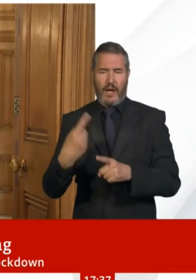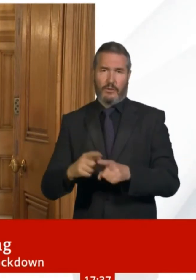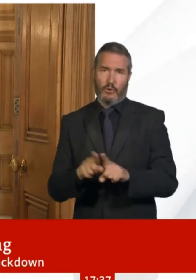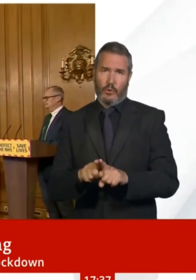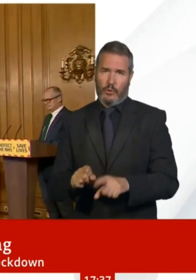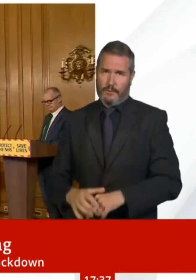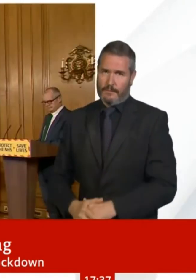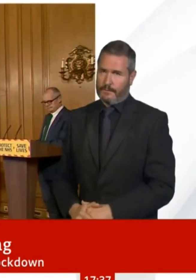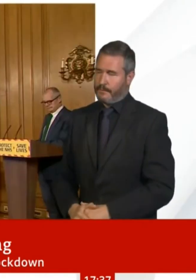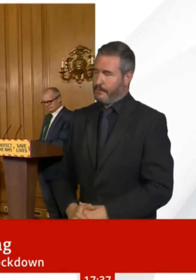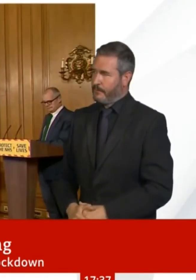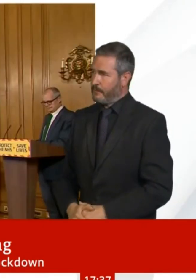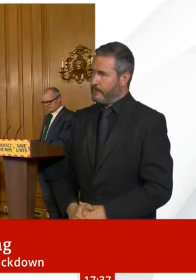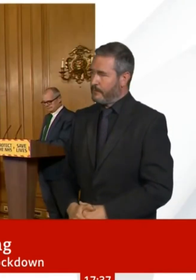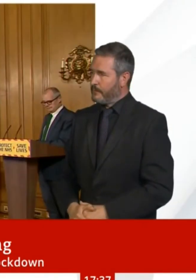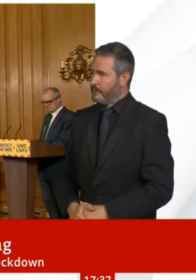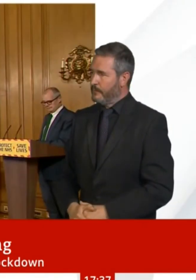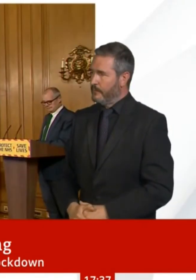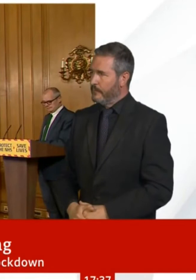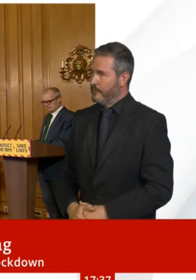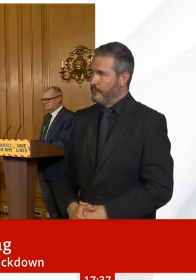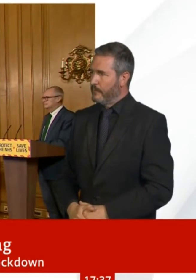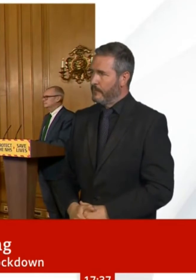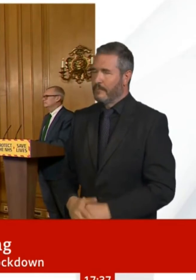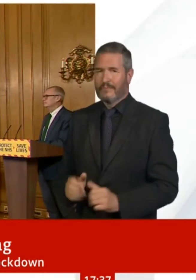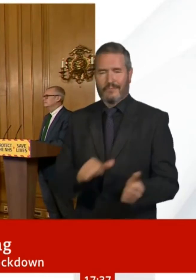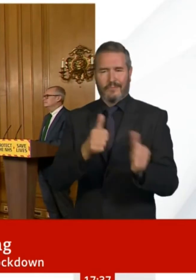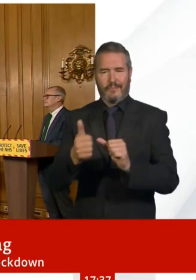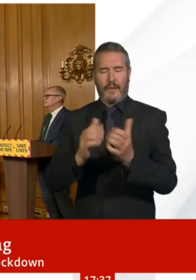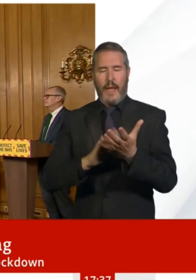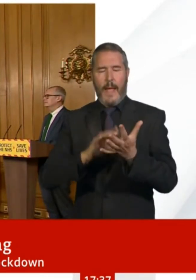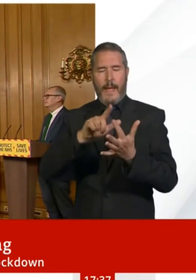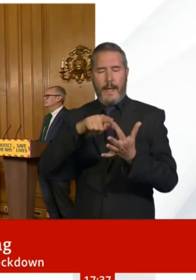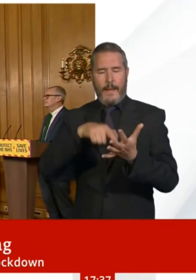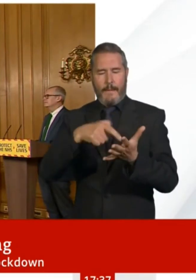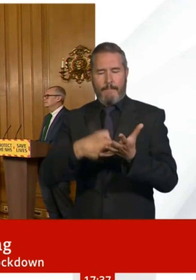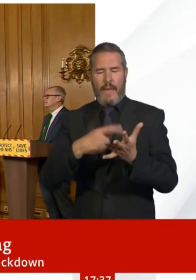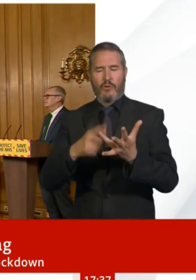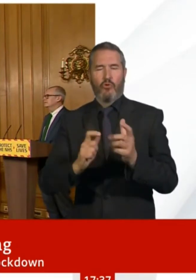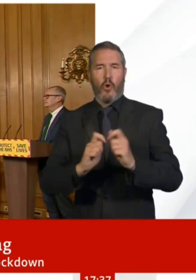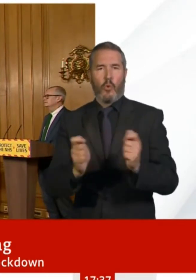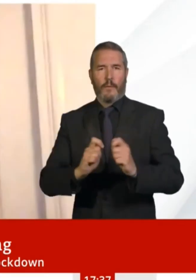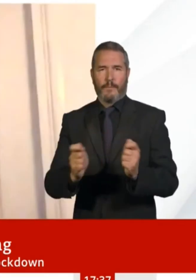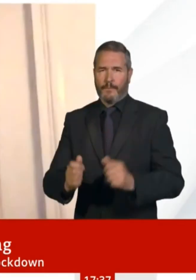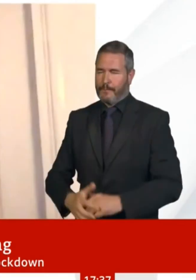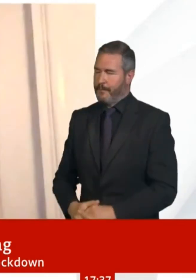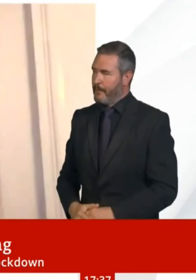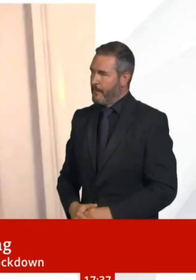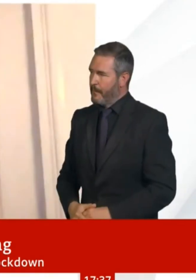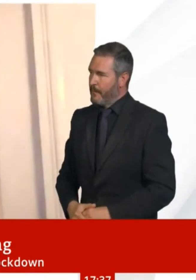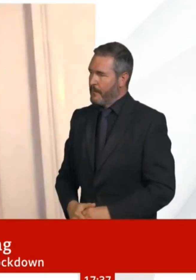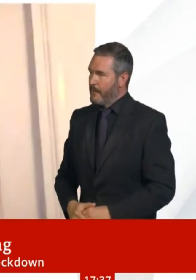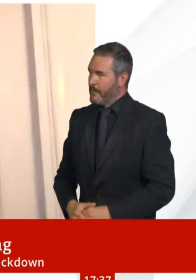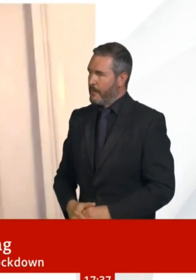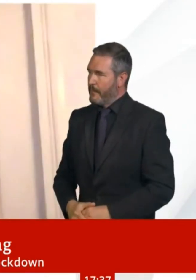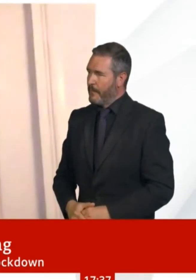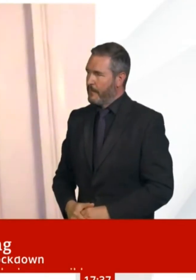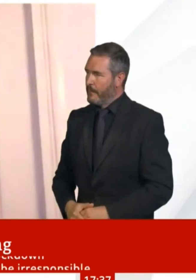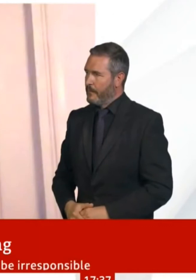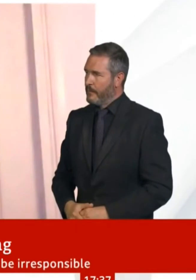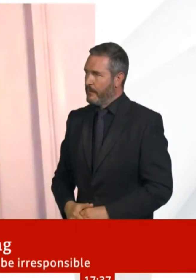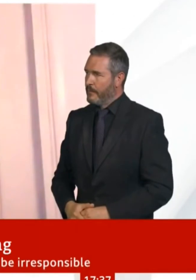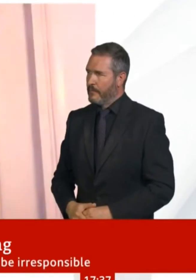possible. Thanks, Ben. Dominic Yateman from Metro. Hello, First Secretary.